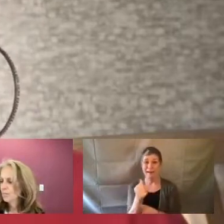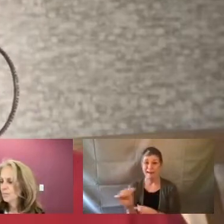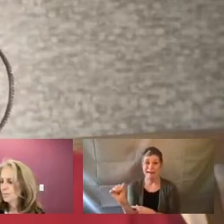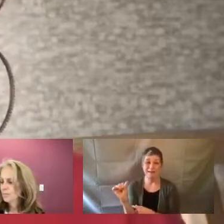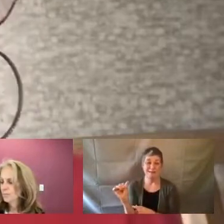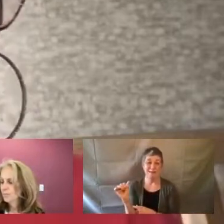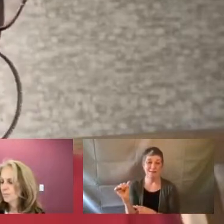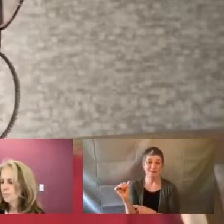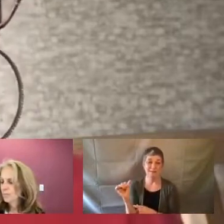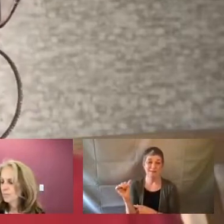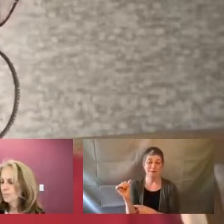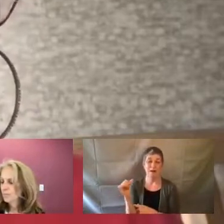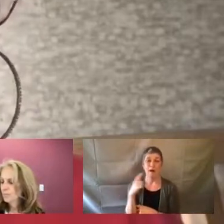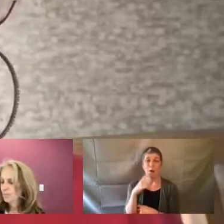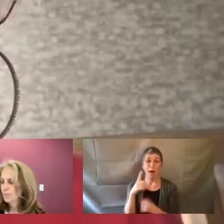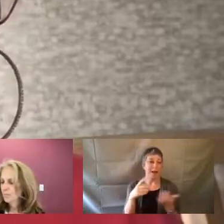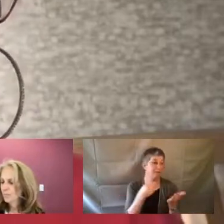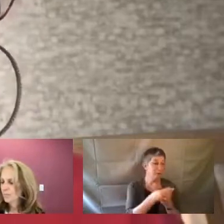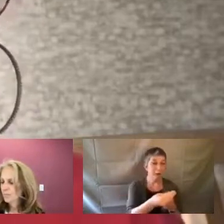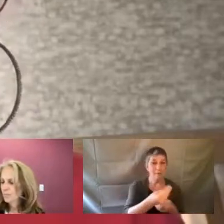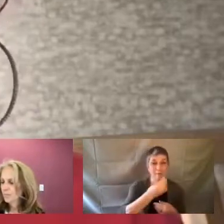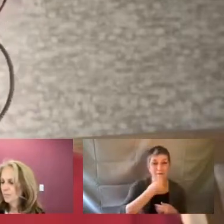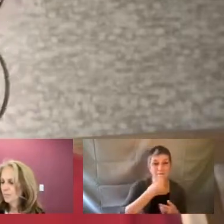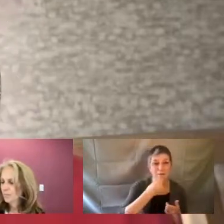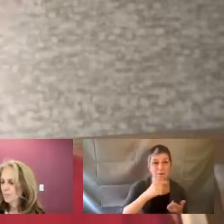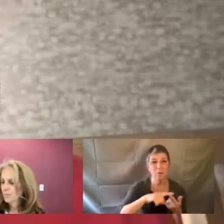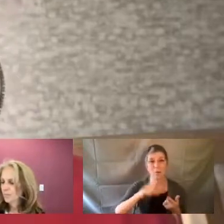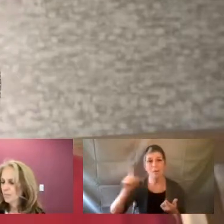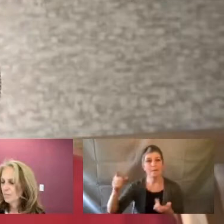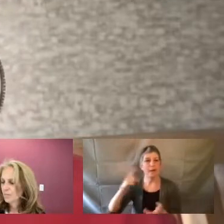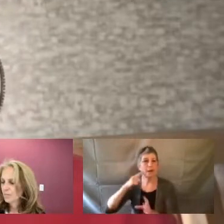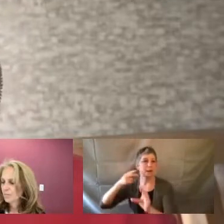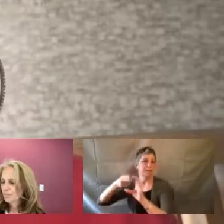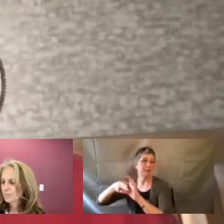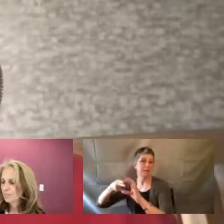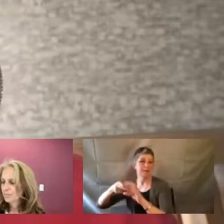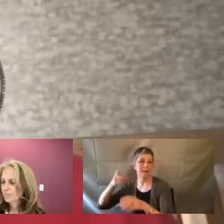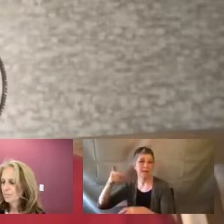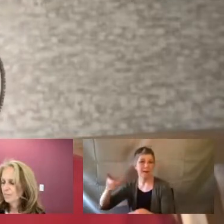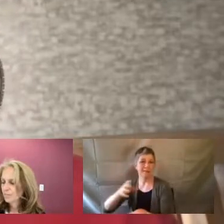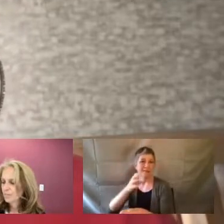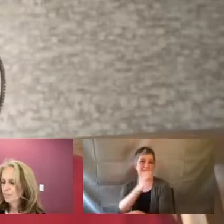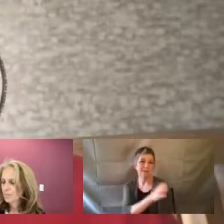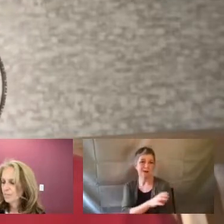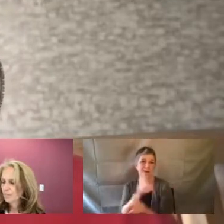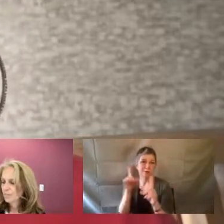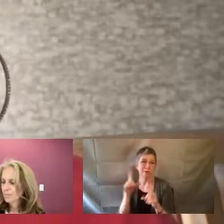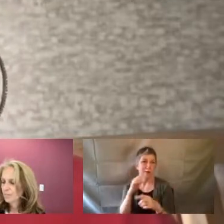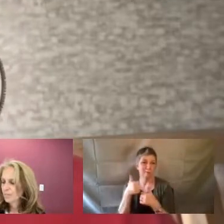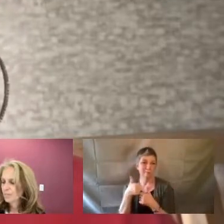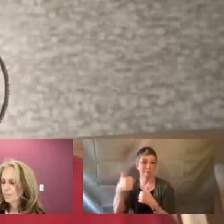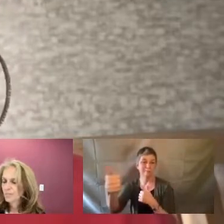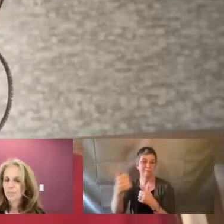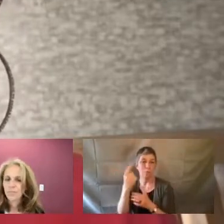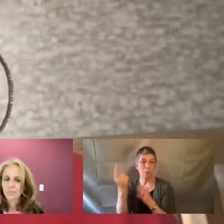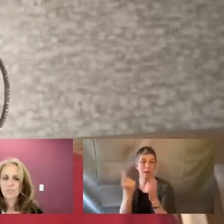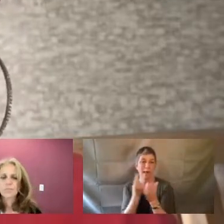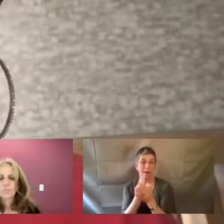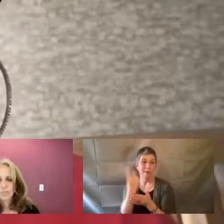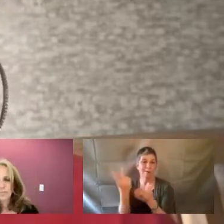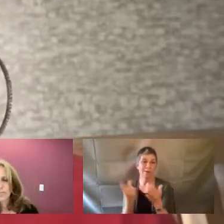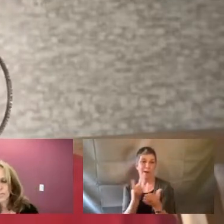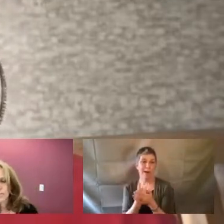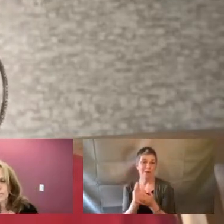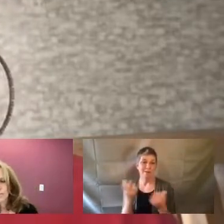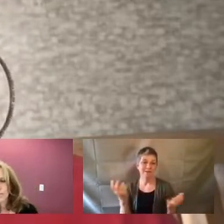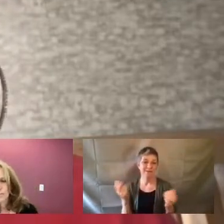well, I got to put food on my table, or am I going to participate in this clinical trial where I got to travel an hour and a half or 2 hours? So